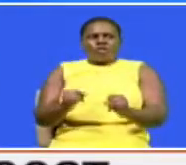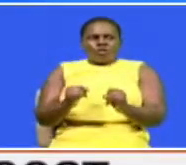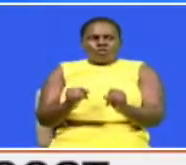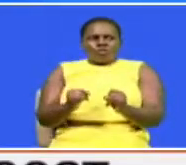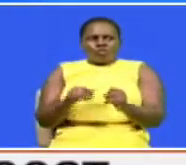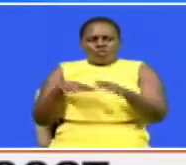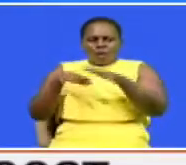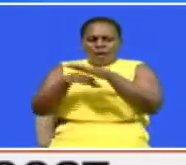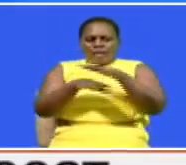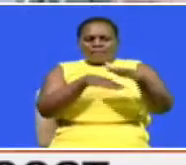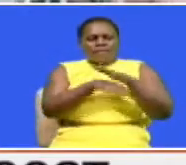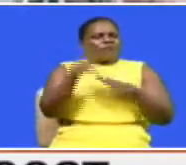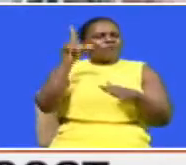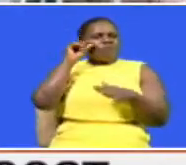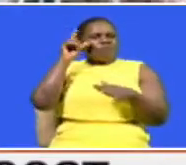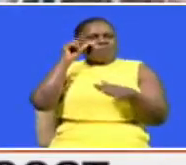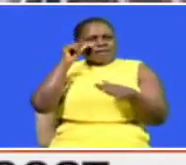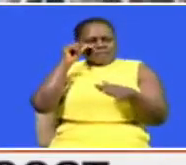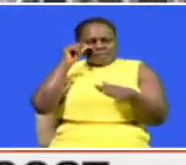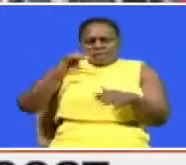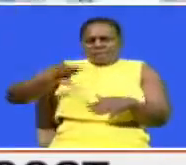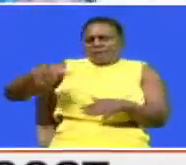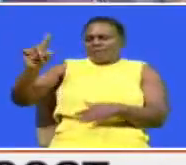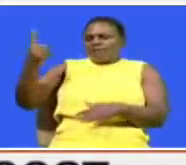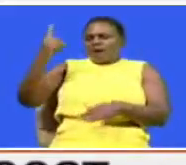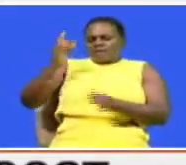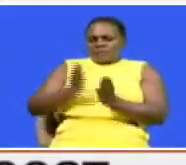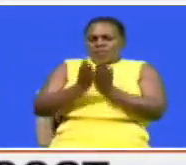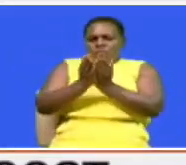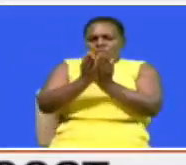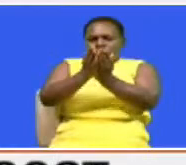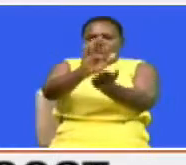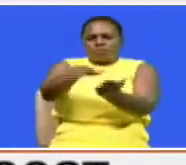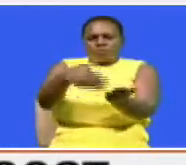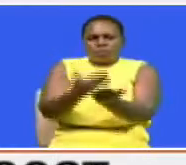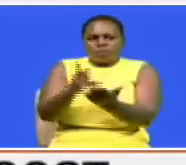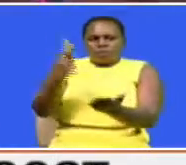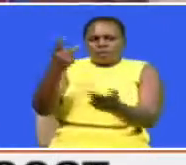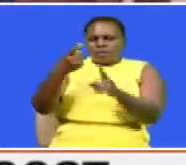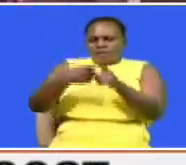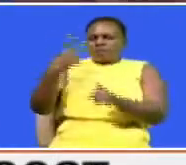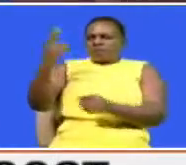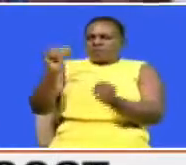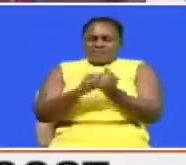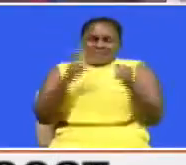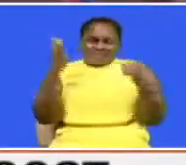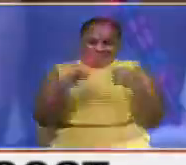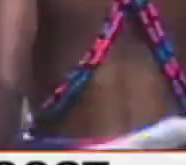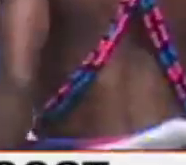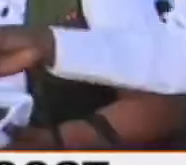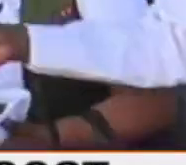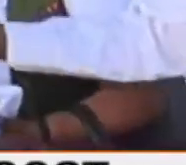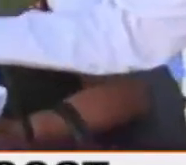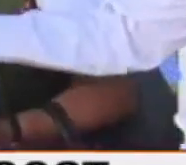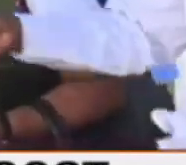to access Mombasa City. This is the first cruise ship to dock in Kenya since 2019.